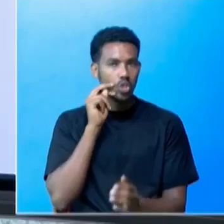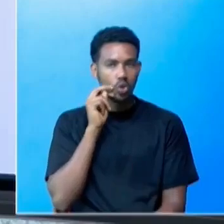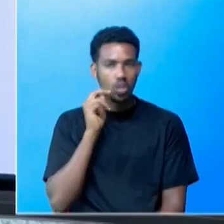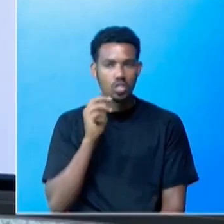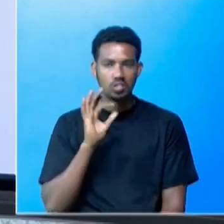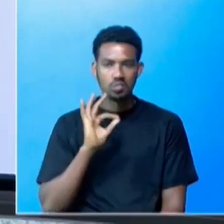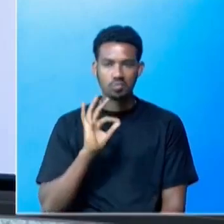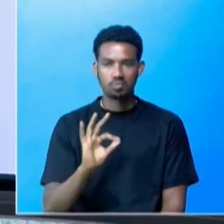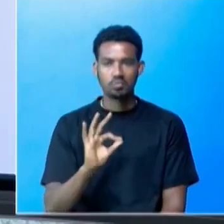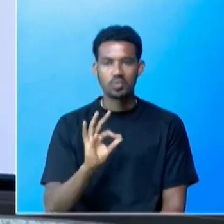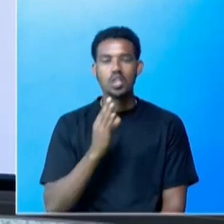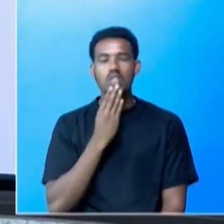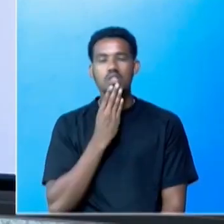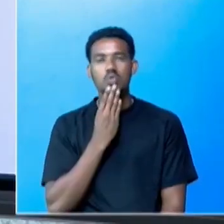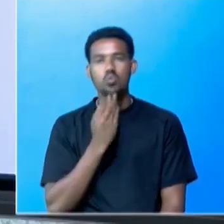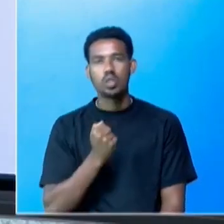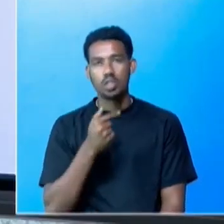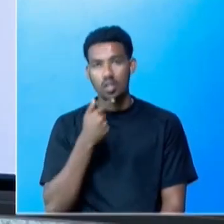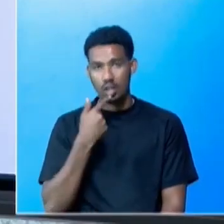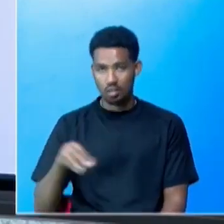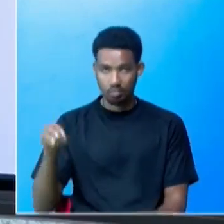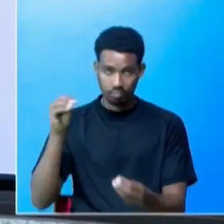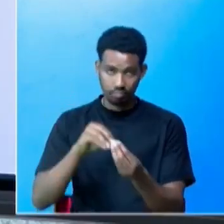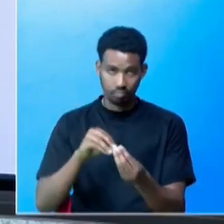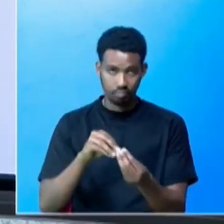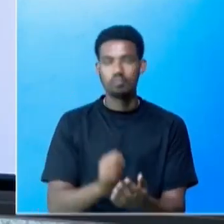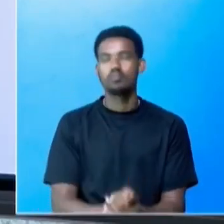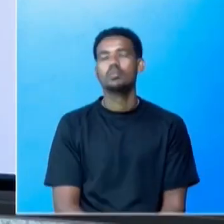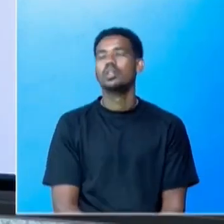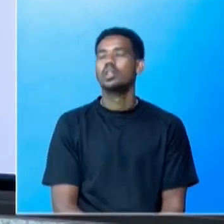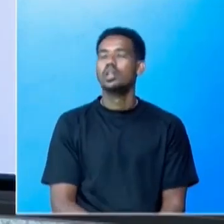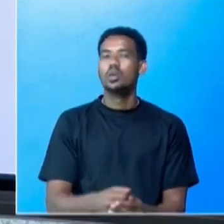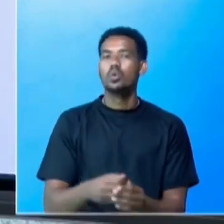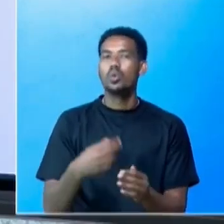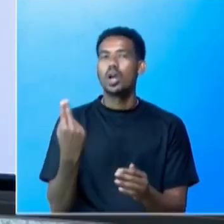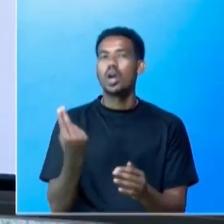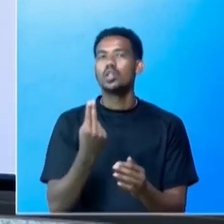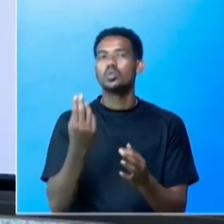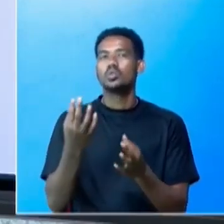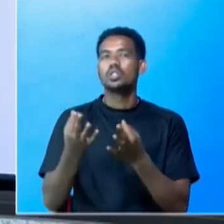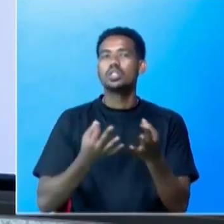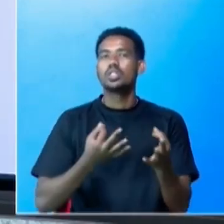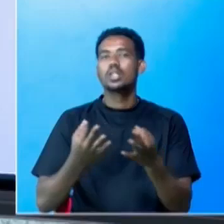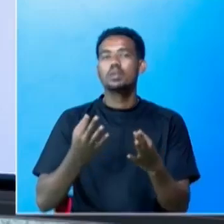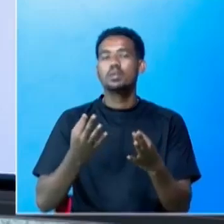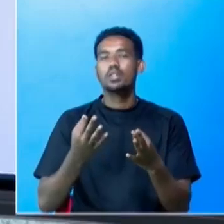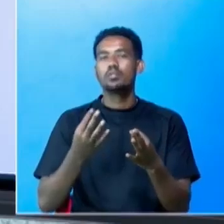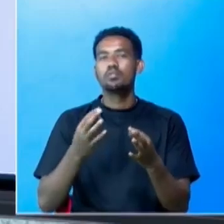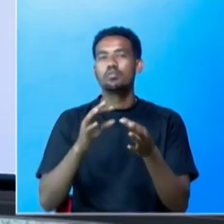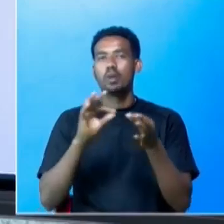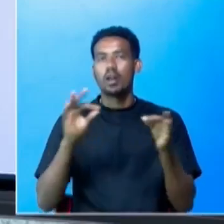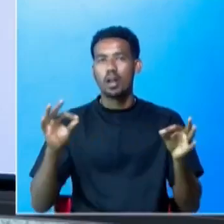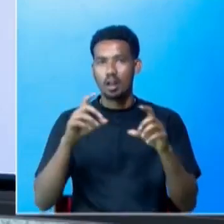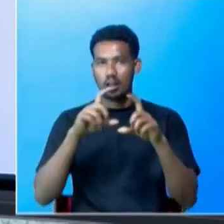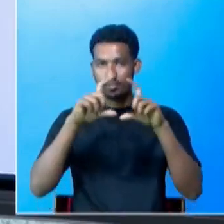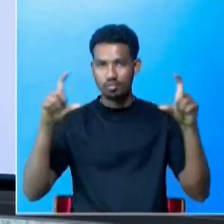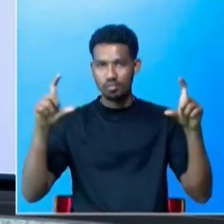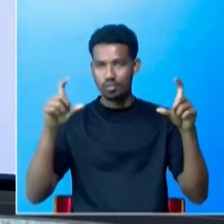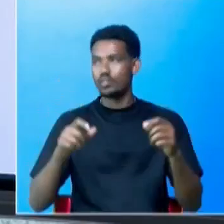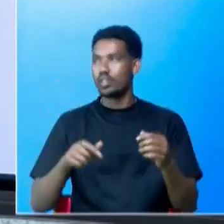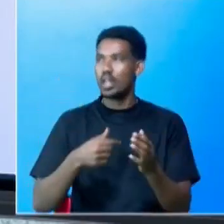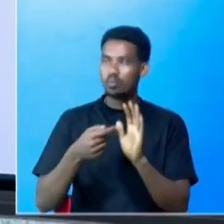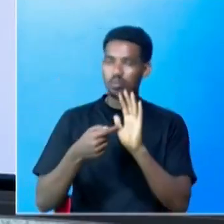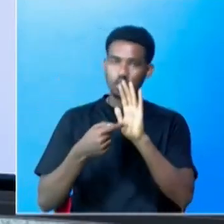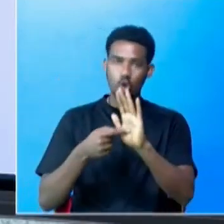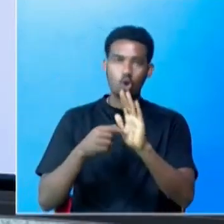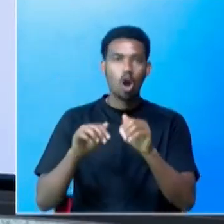sweet. And you can use these descriptive words to write descriptive paragraph. Students, let me show